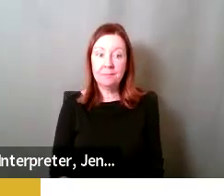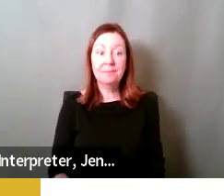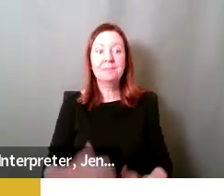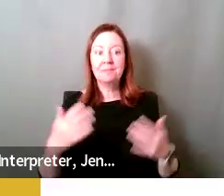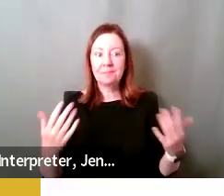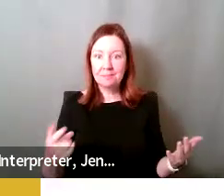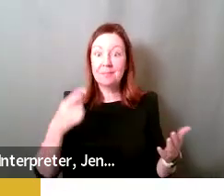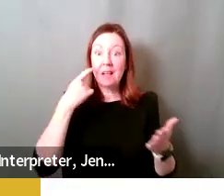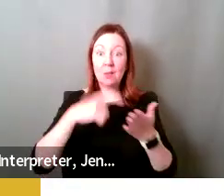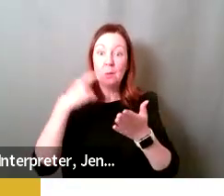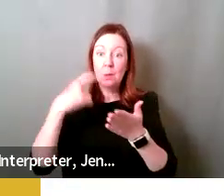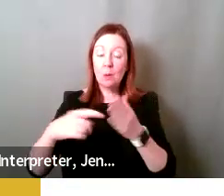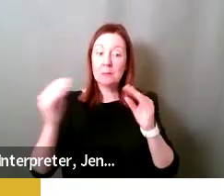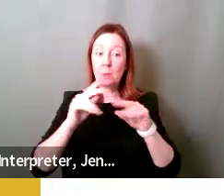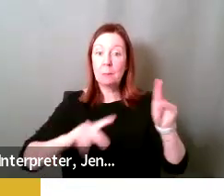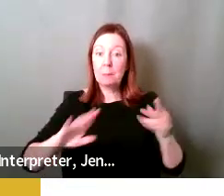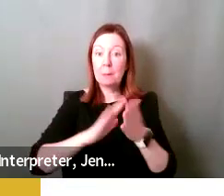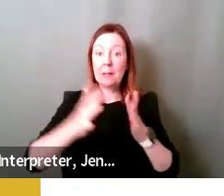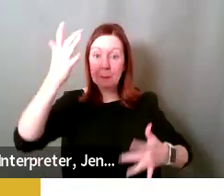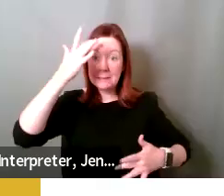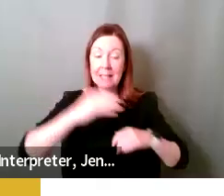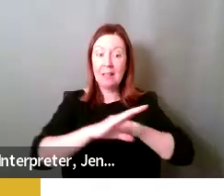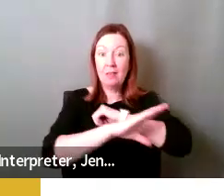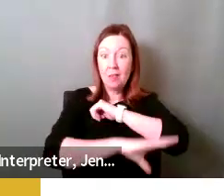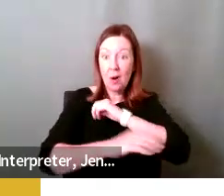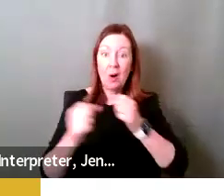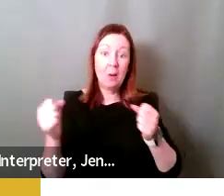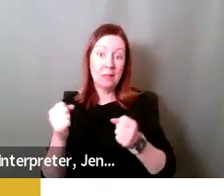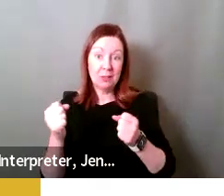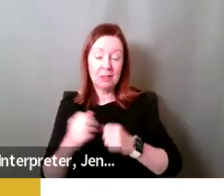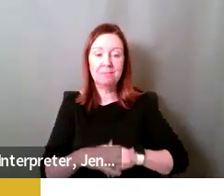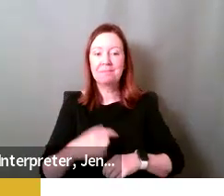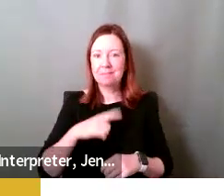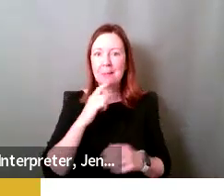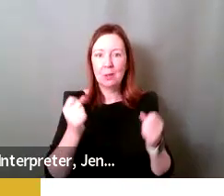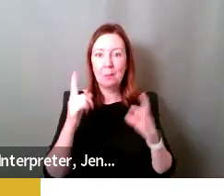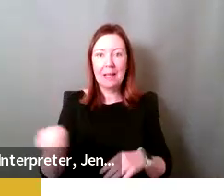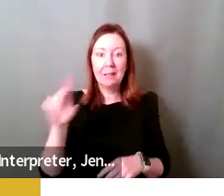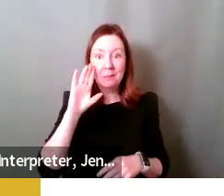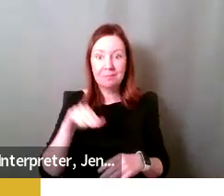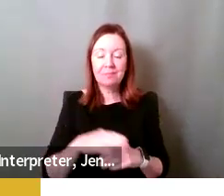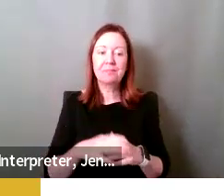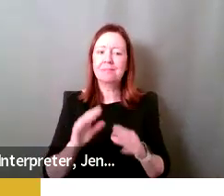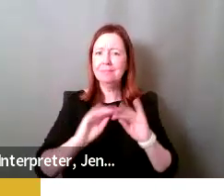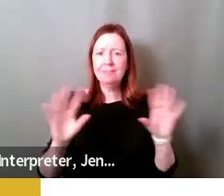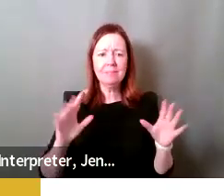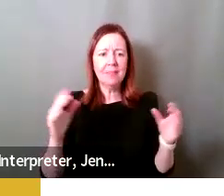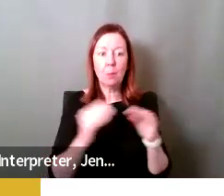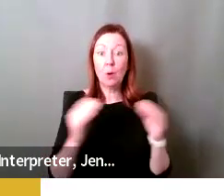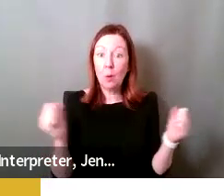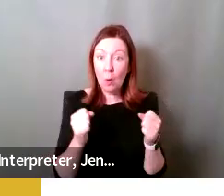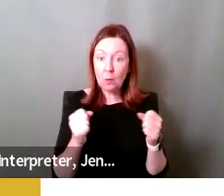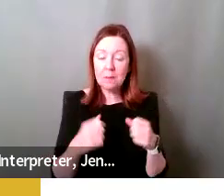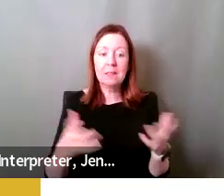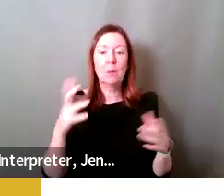So, have you noticed that more people get sick in the fall and winter? So, I'm sure a lot of you know that it's obviously colder. You're going to